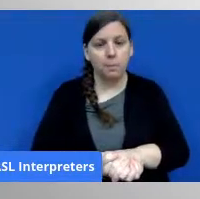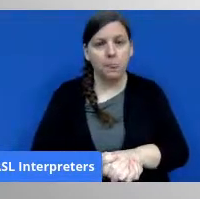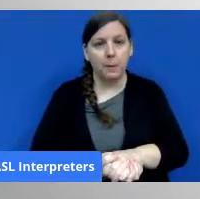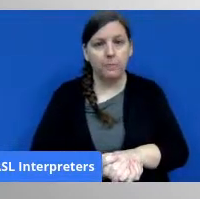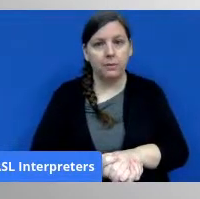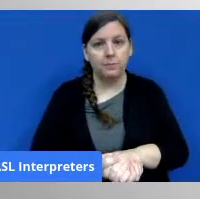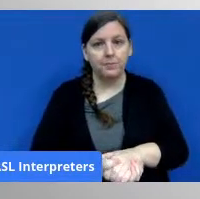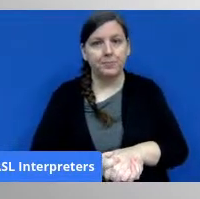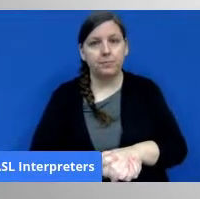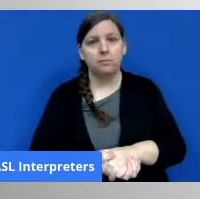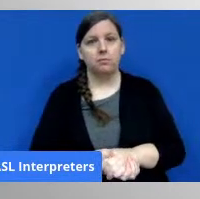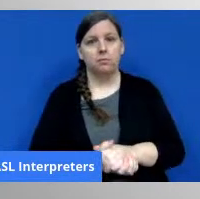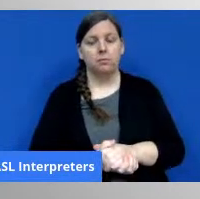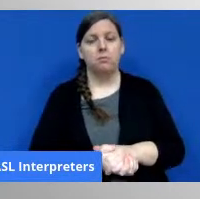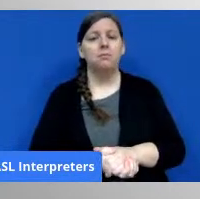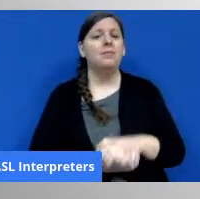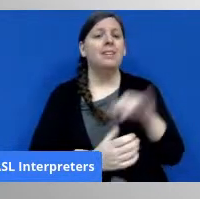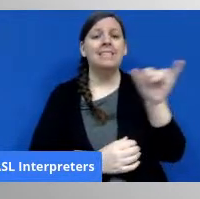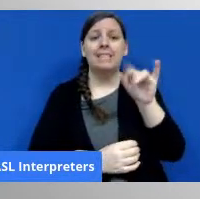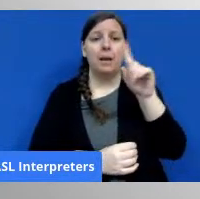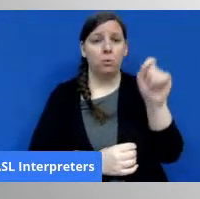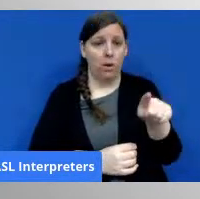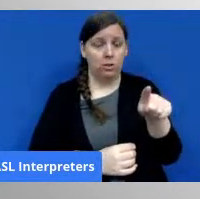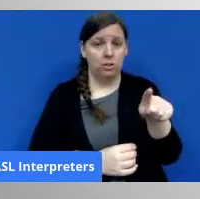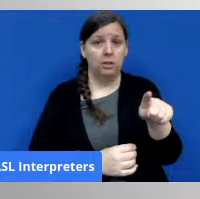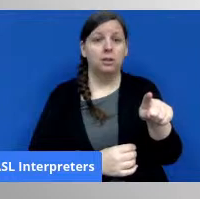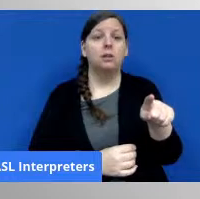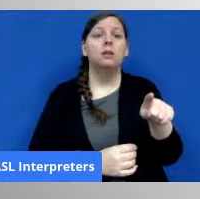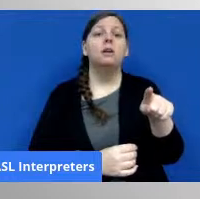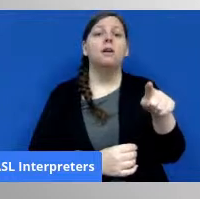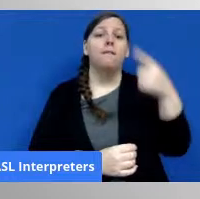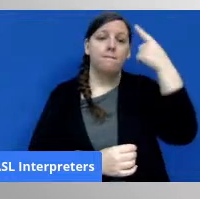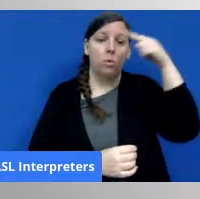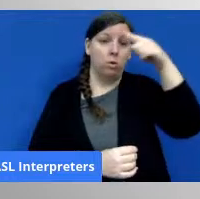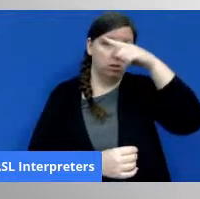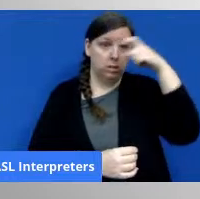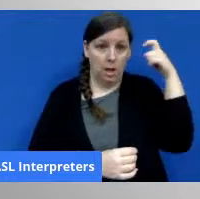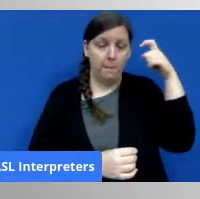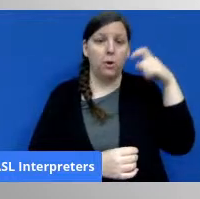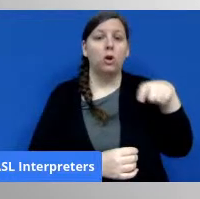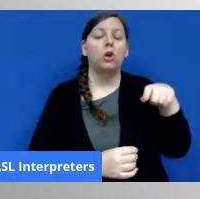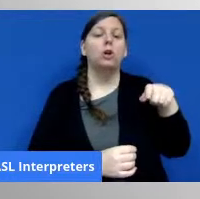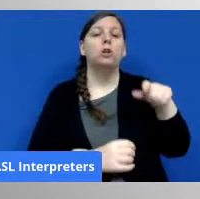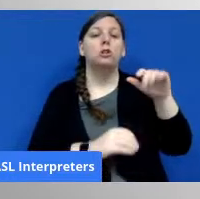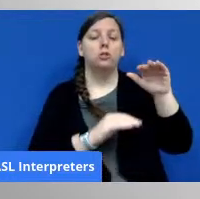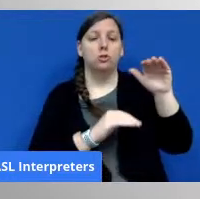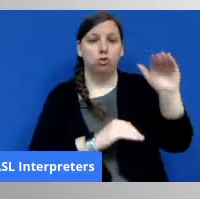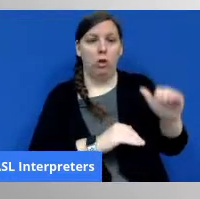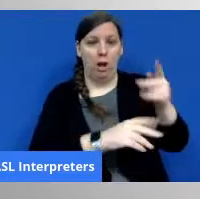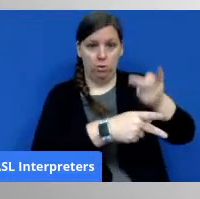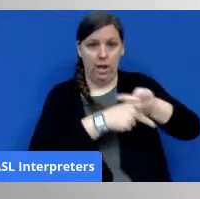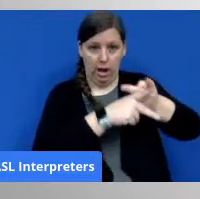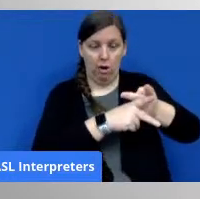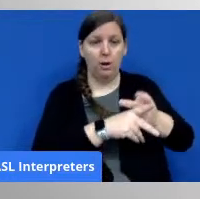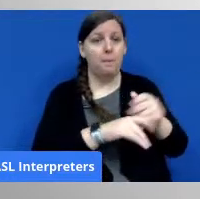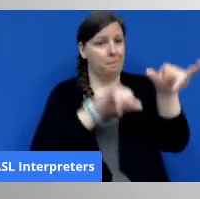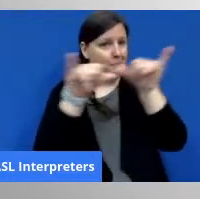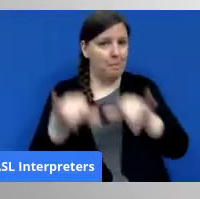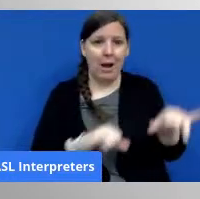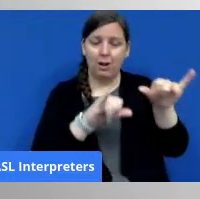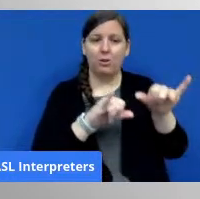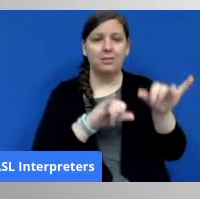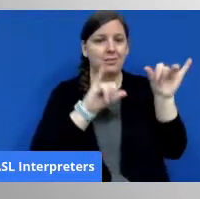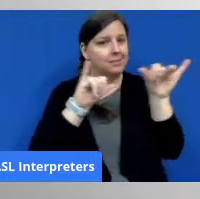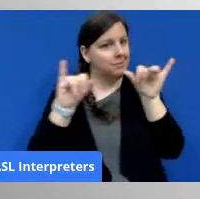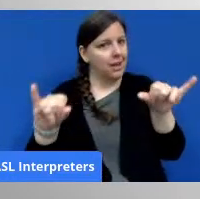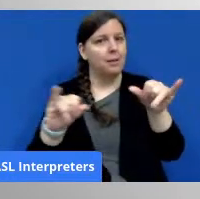Okay, same question, summer, holiday childcare, same patterns, right? So the